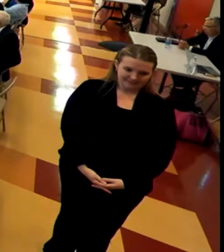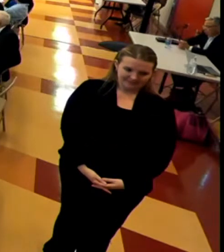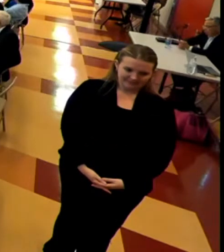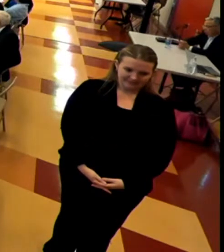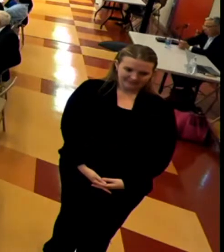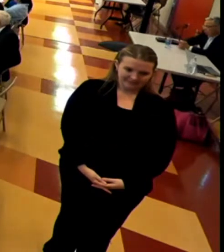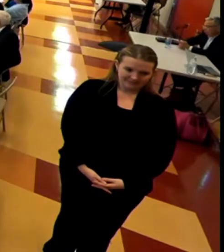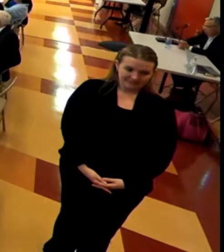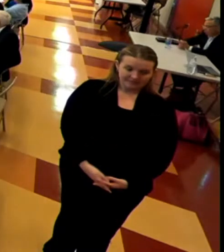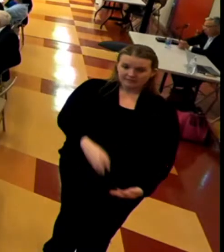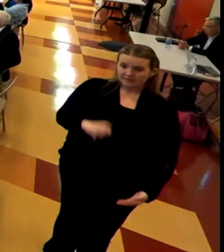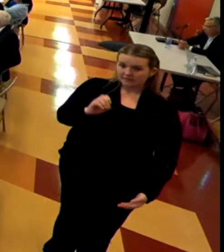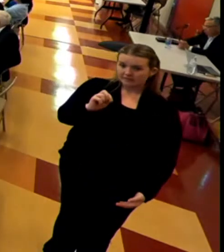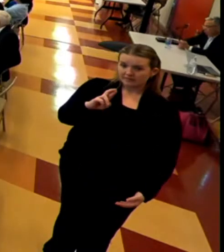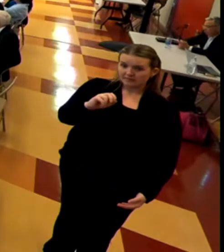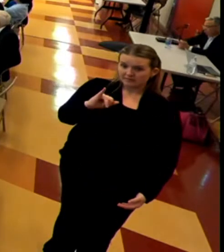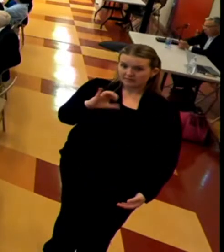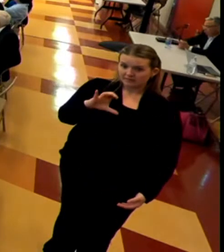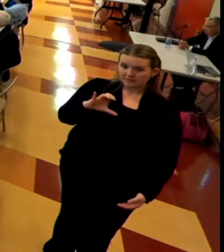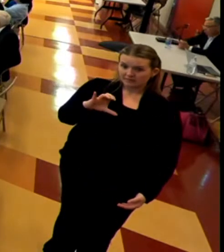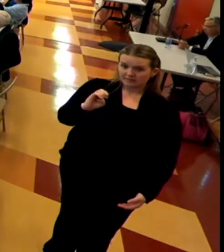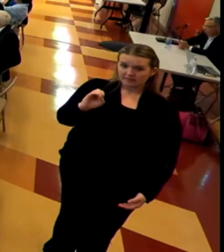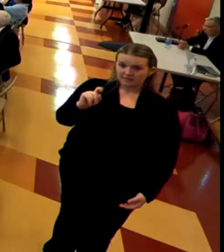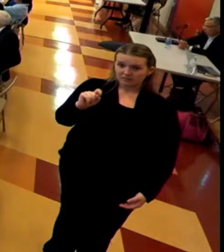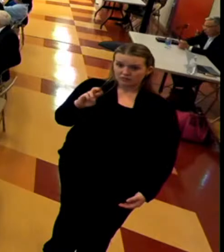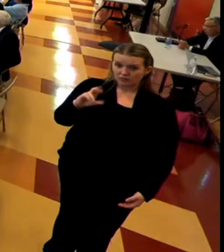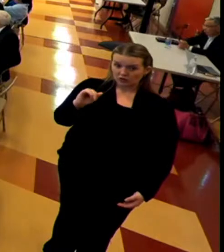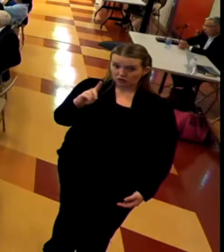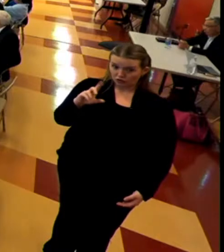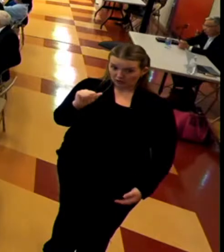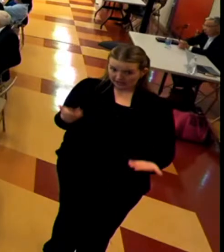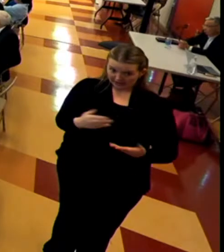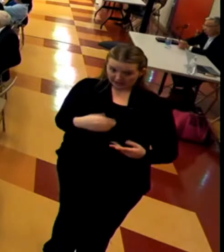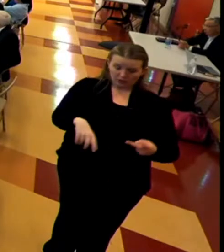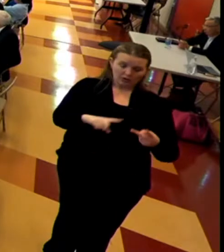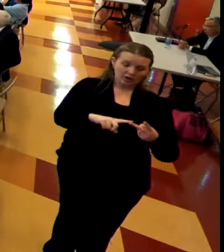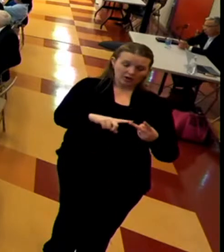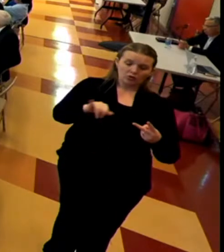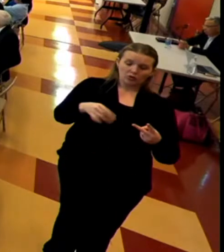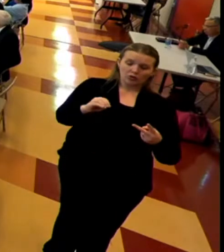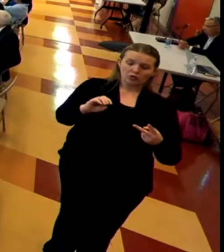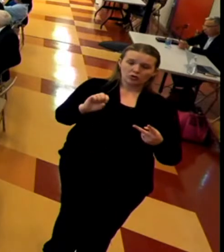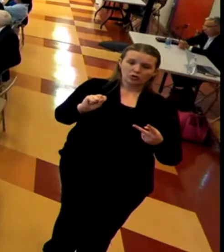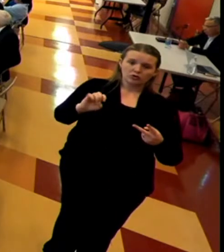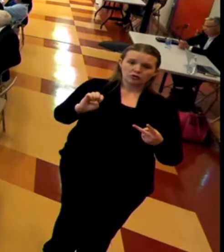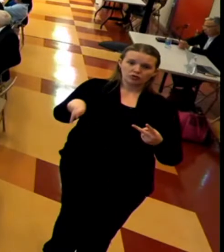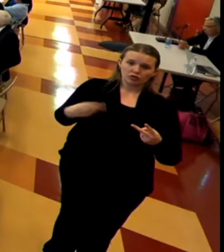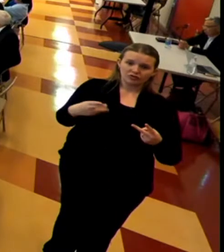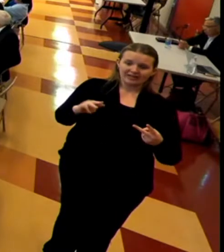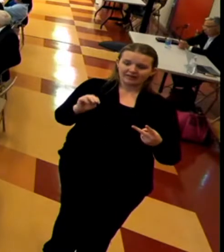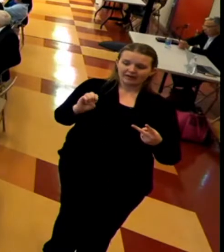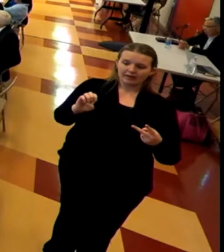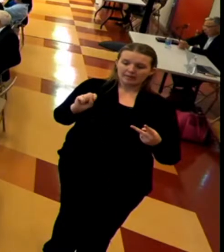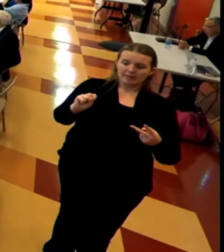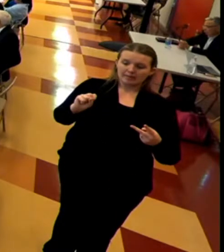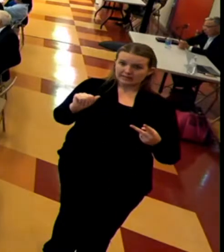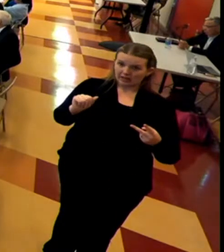Is Eric Estrada here? Yes, thank you. Eric Estrada, followed by Joseph Mesa.